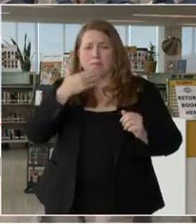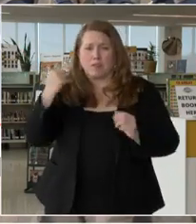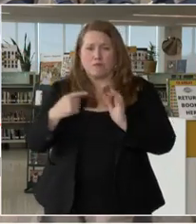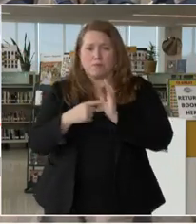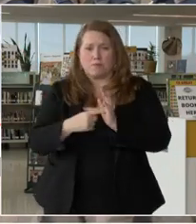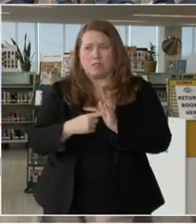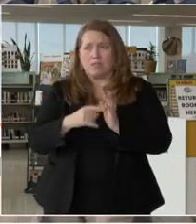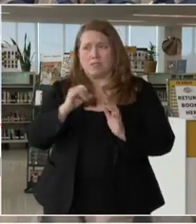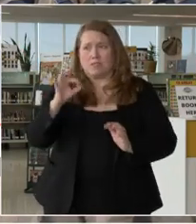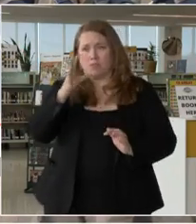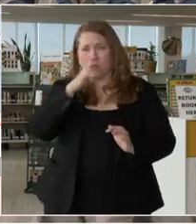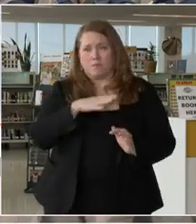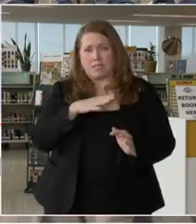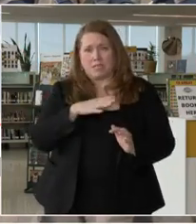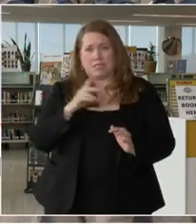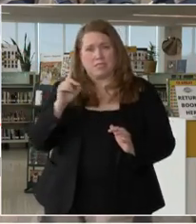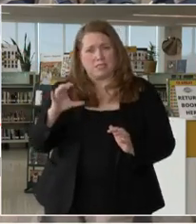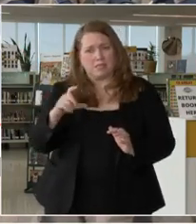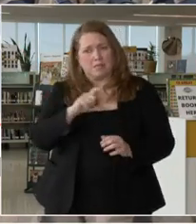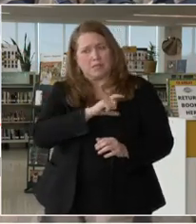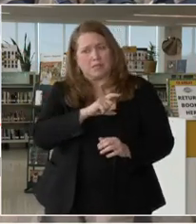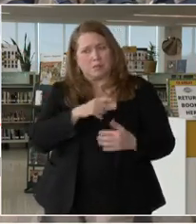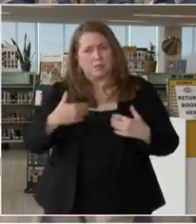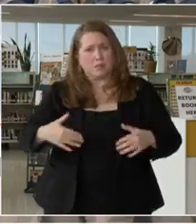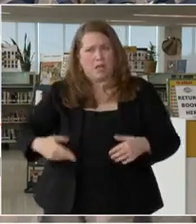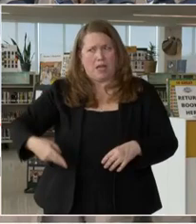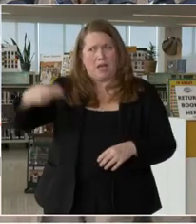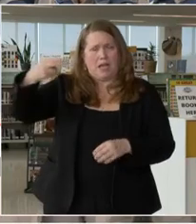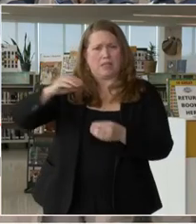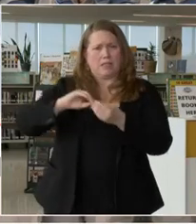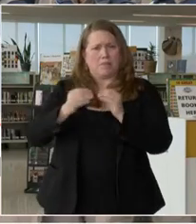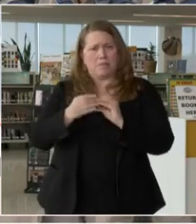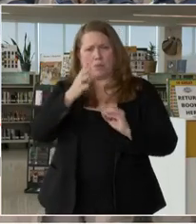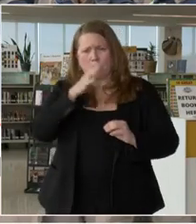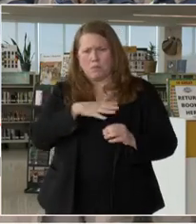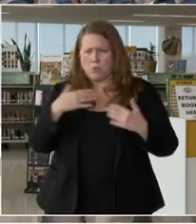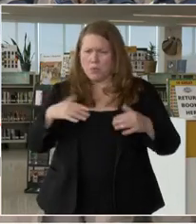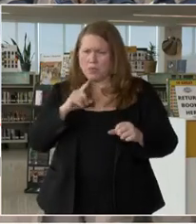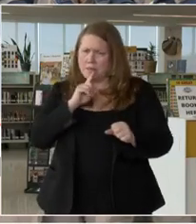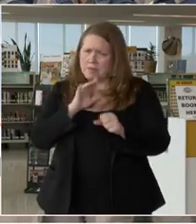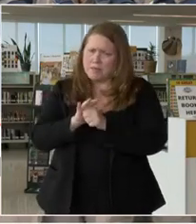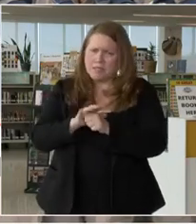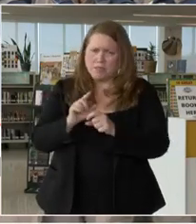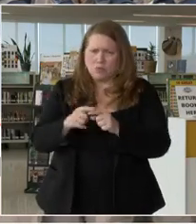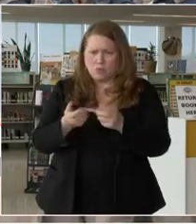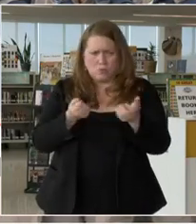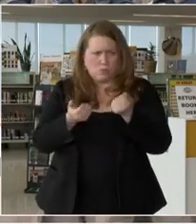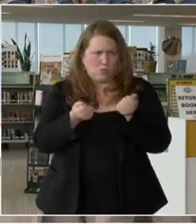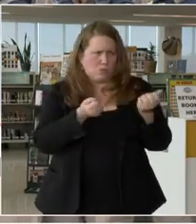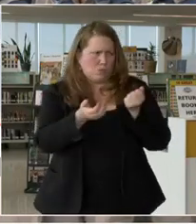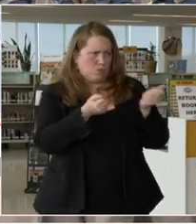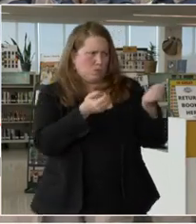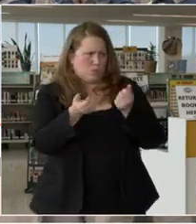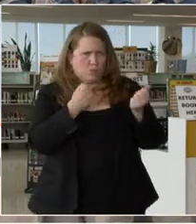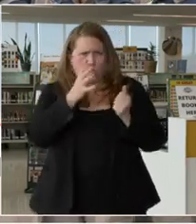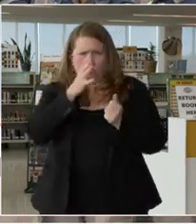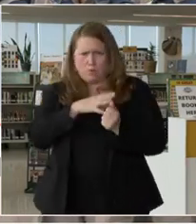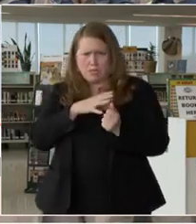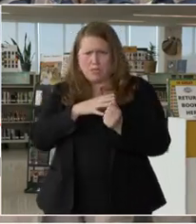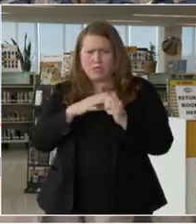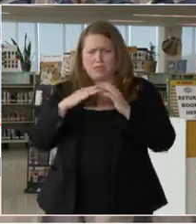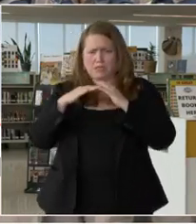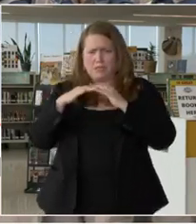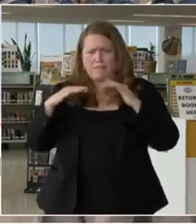women. And the chief and I are very committed to making sure that we are a department where